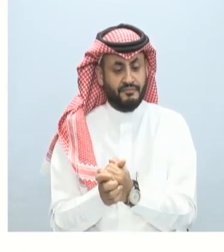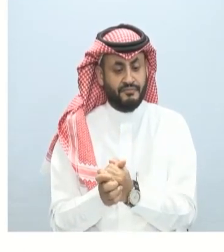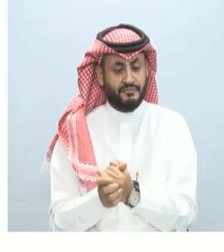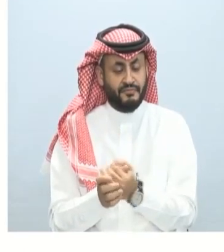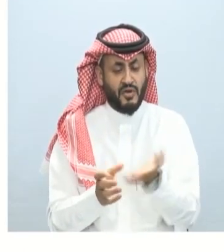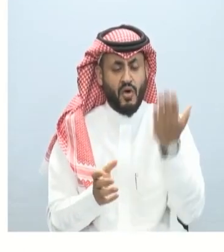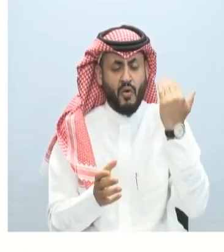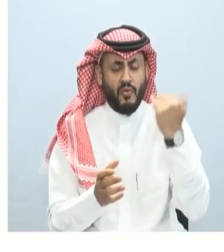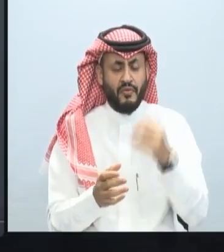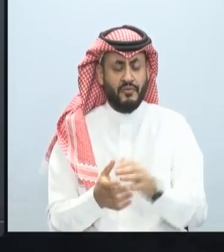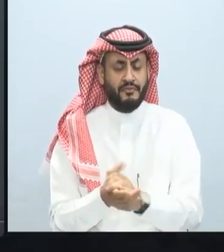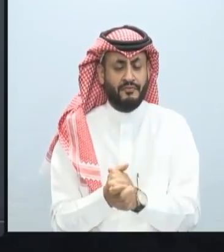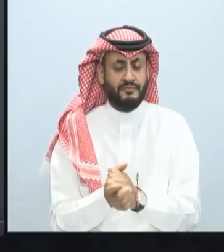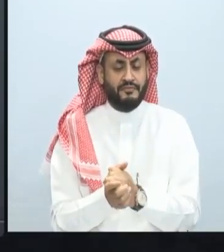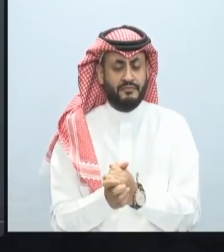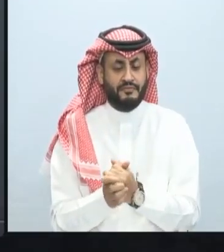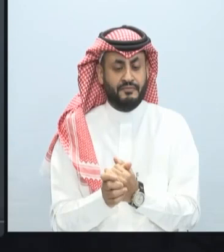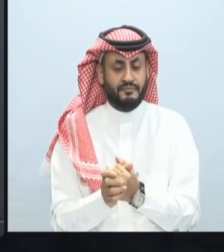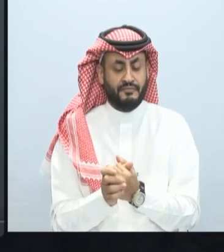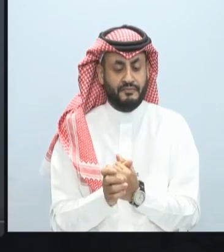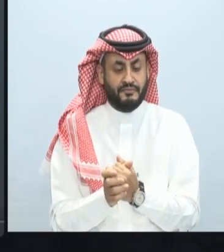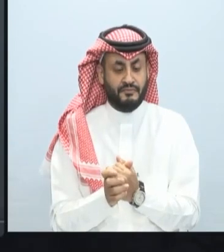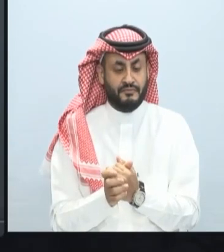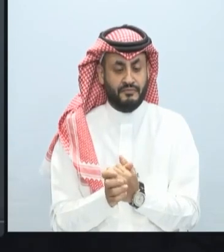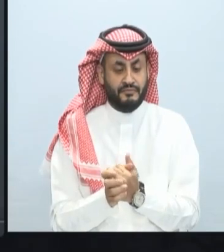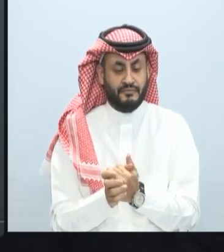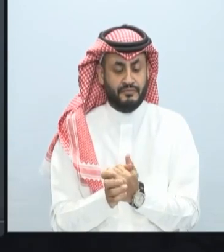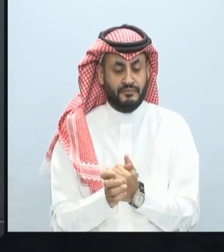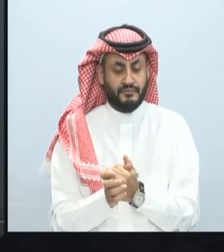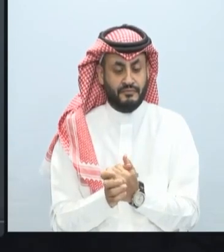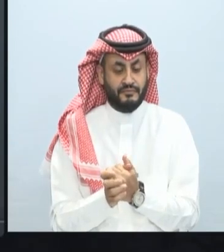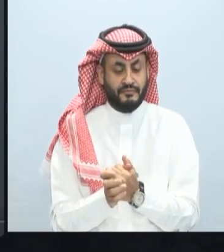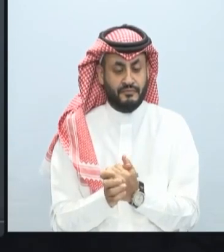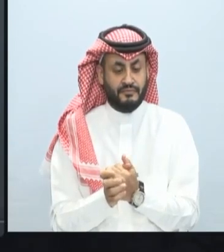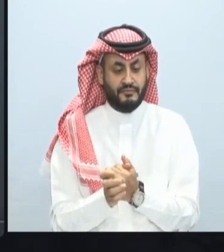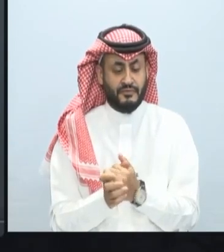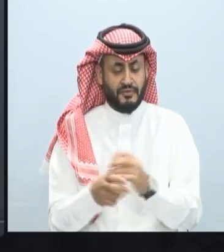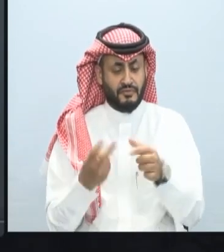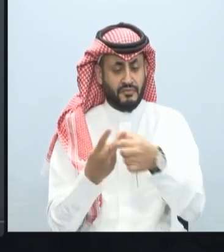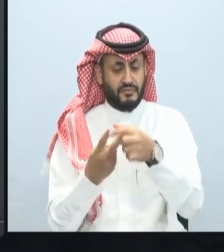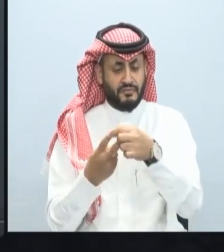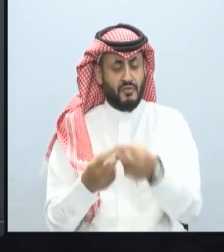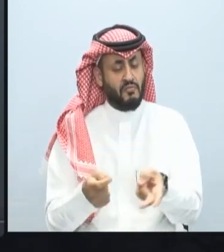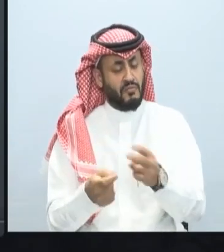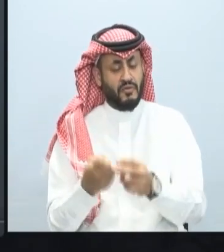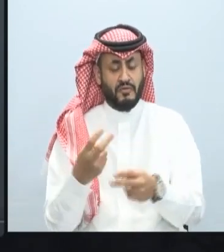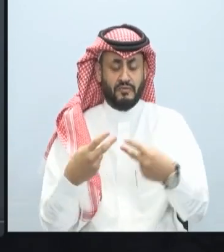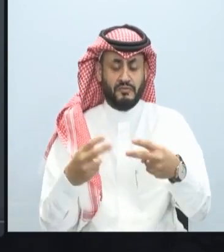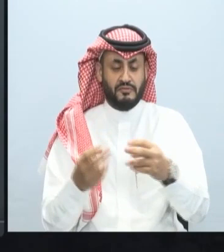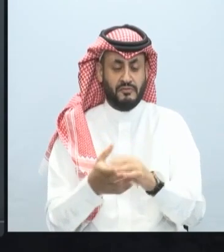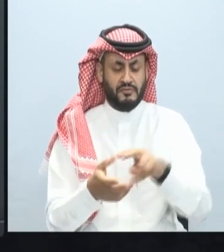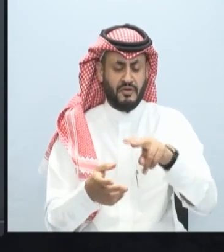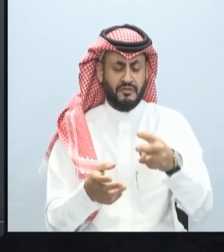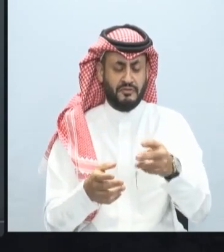shop is where I would study when I was in college. So I can use more than one structure here and change